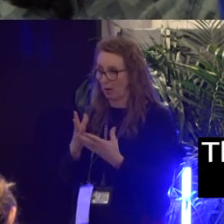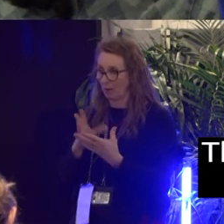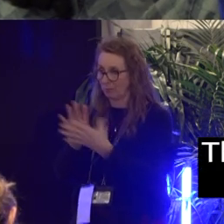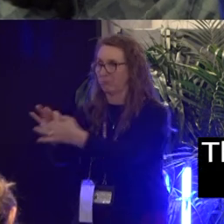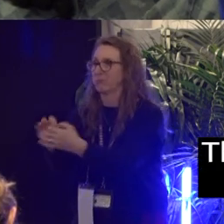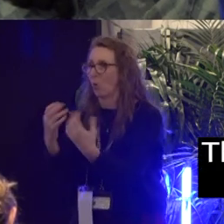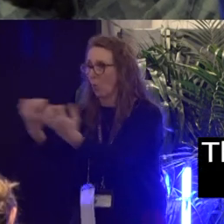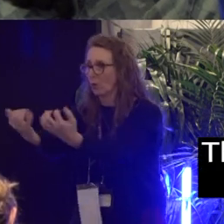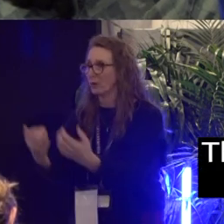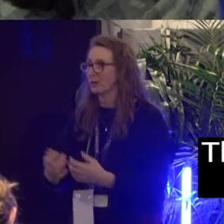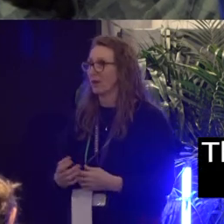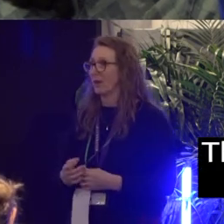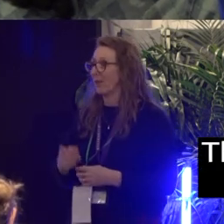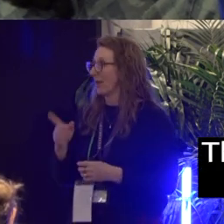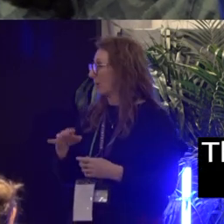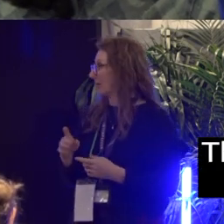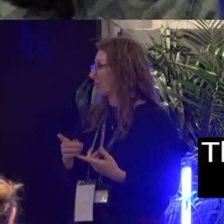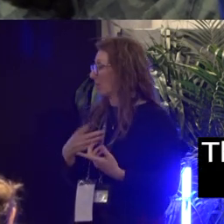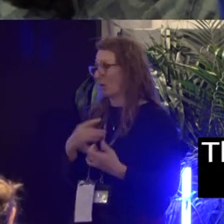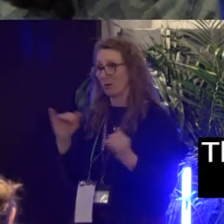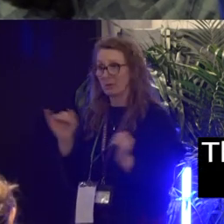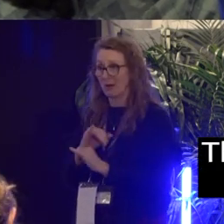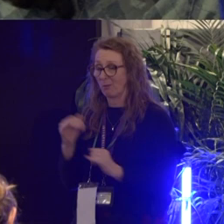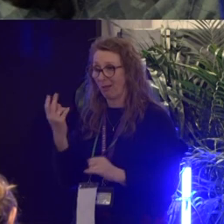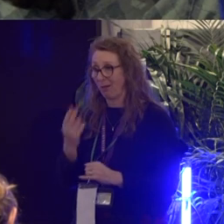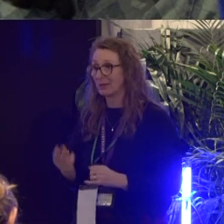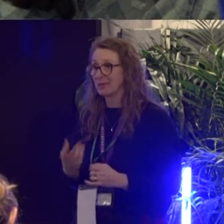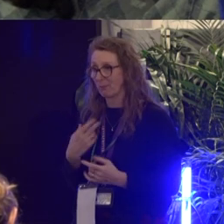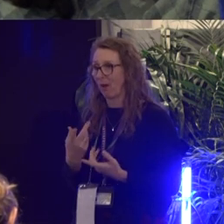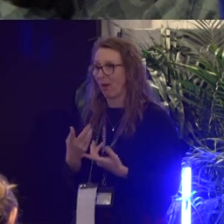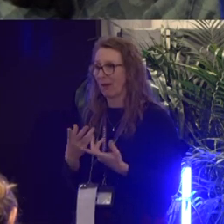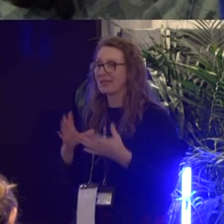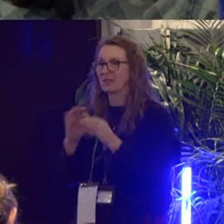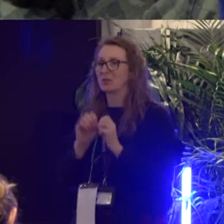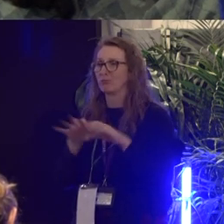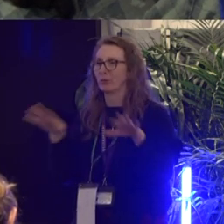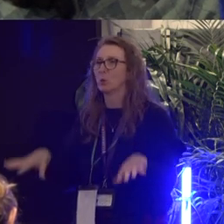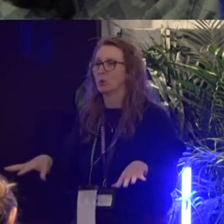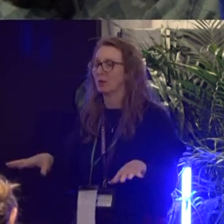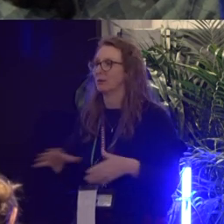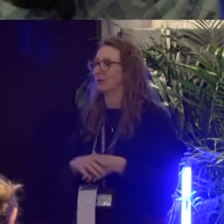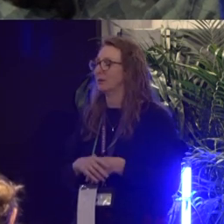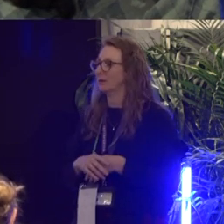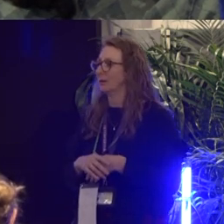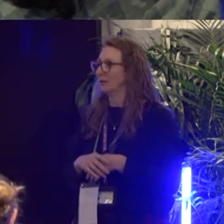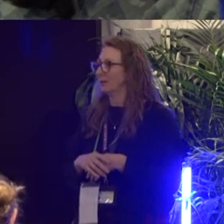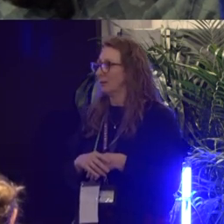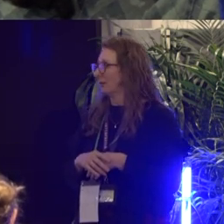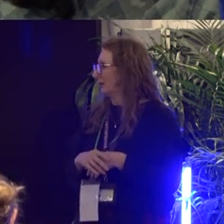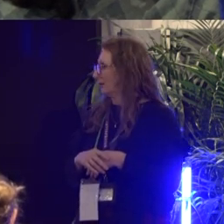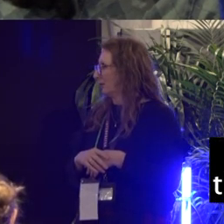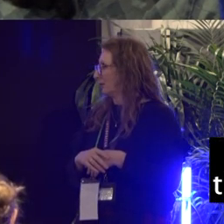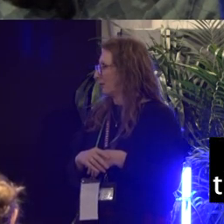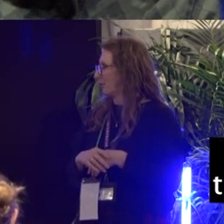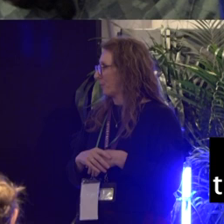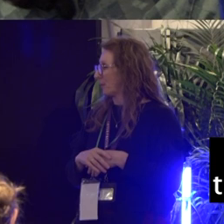there are people like me who are terrible artists, but know about distribution. Mm-hmm. And I think the tip really is artists should make friends